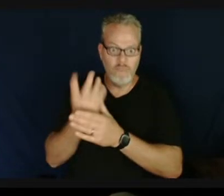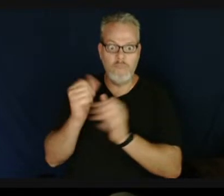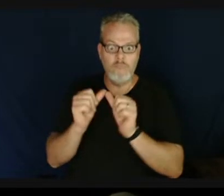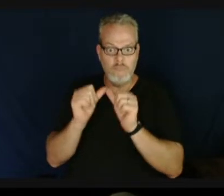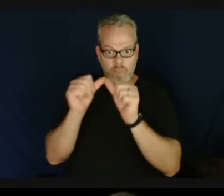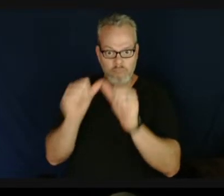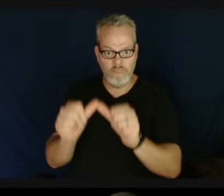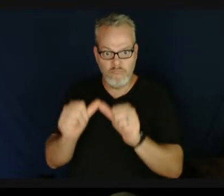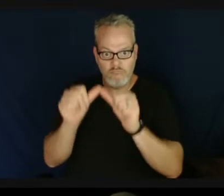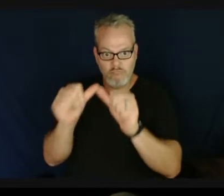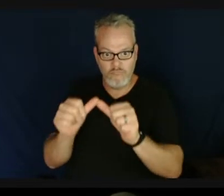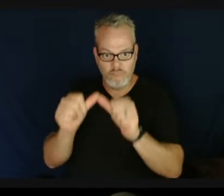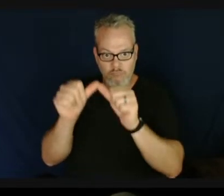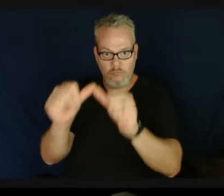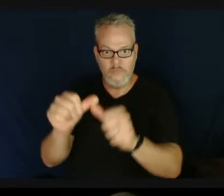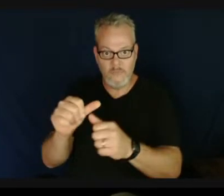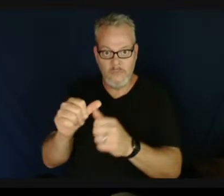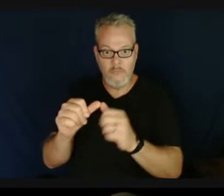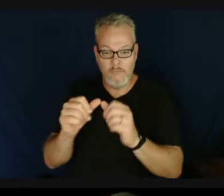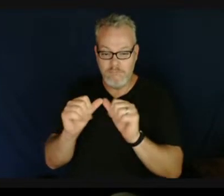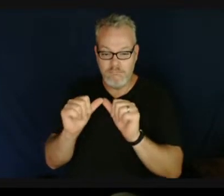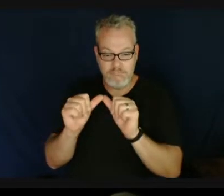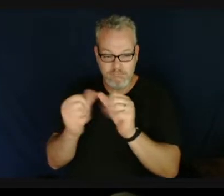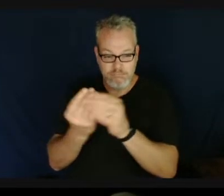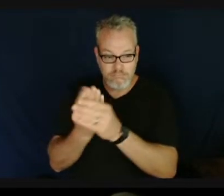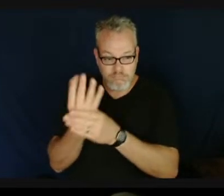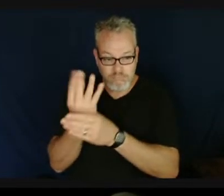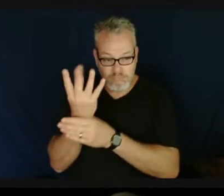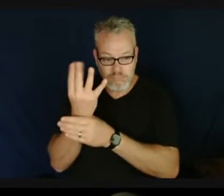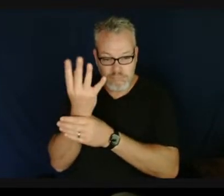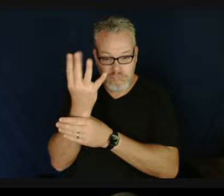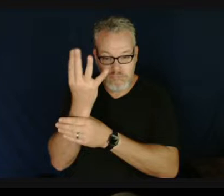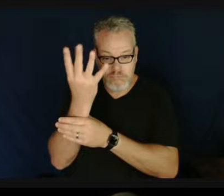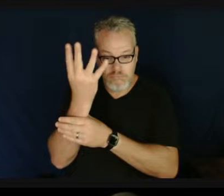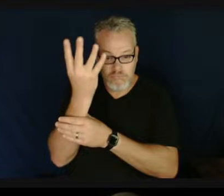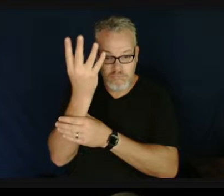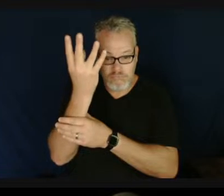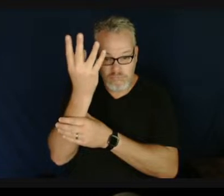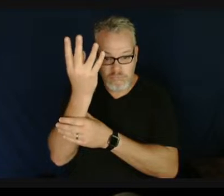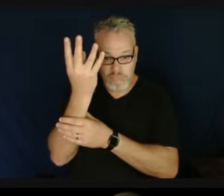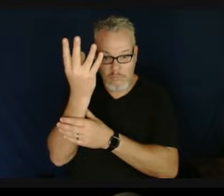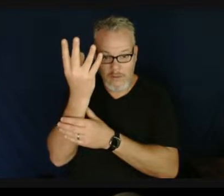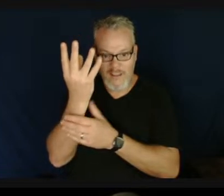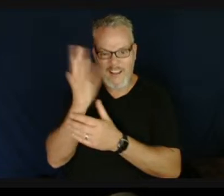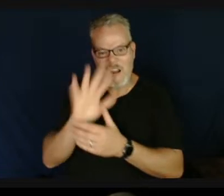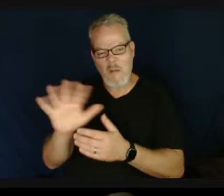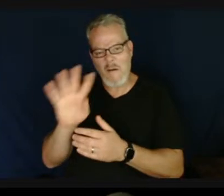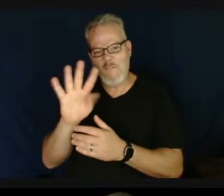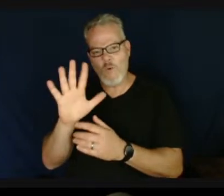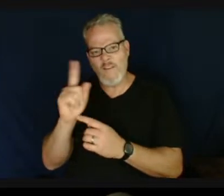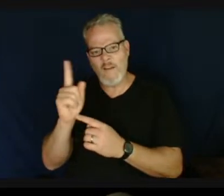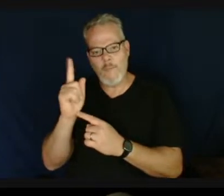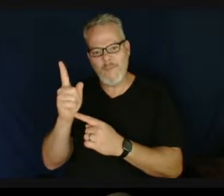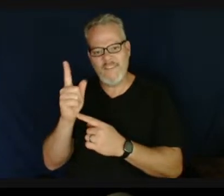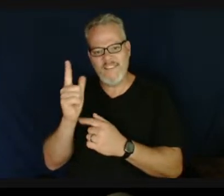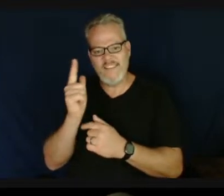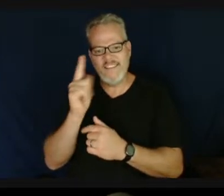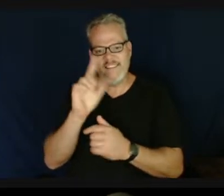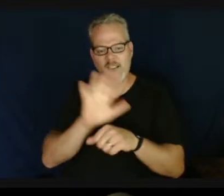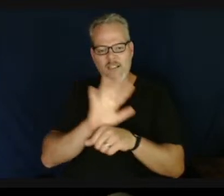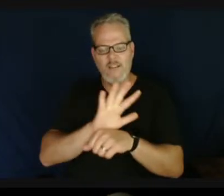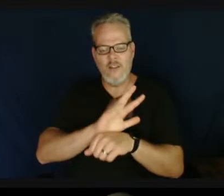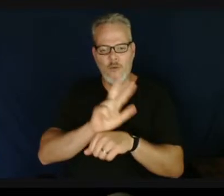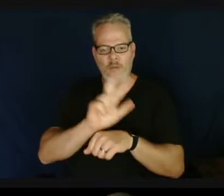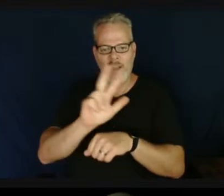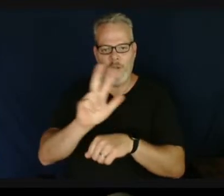surging toward the end. And for about 45 minutes later, at 3:32